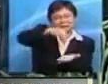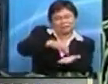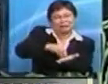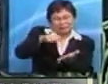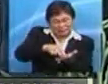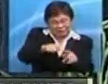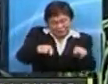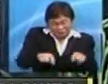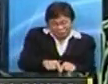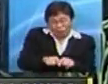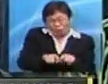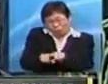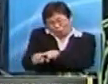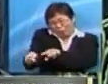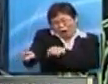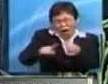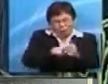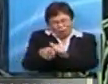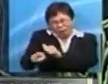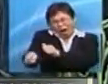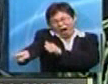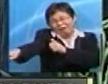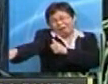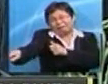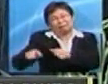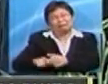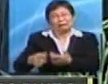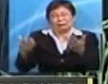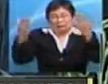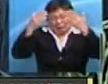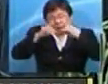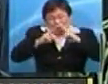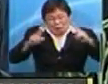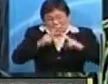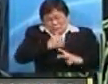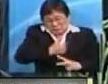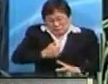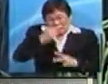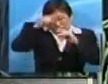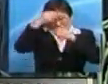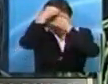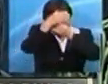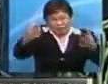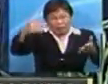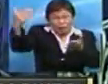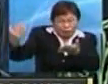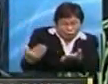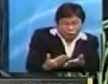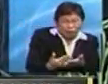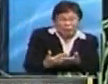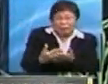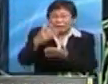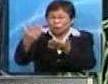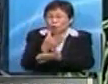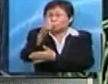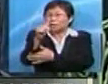remote location far from any possible landing sites. It is therefore with deep sadness and regret I must inform you that according to the new data,